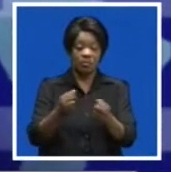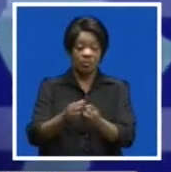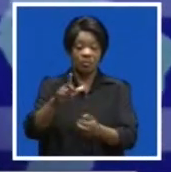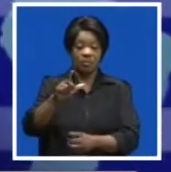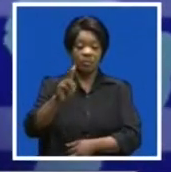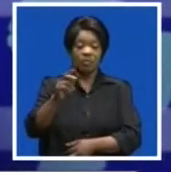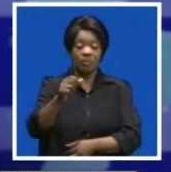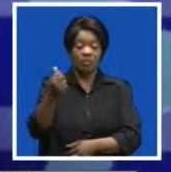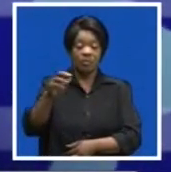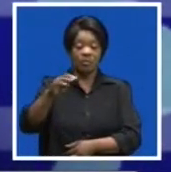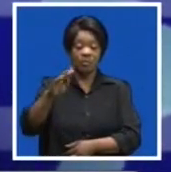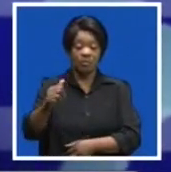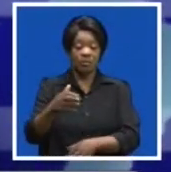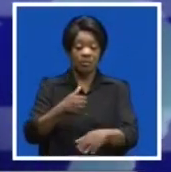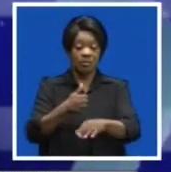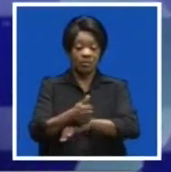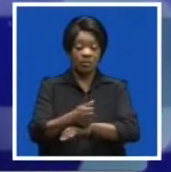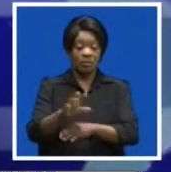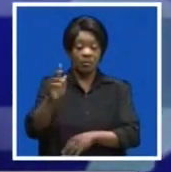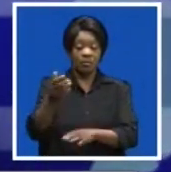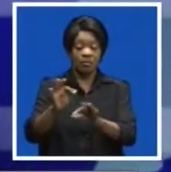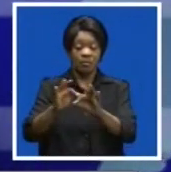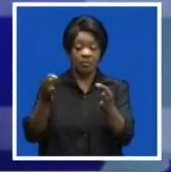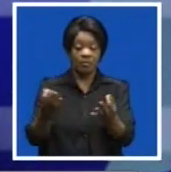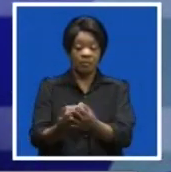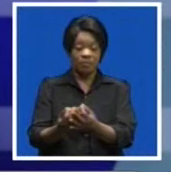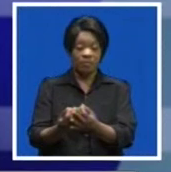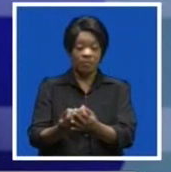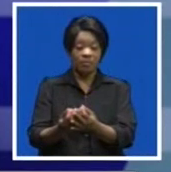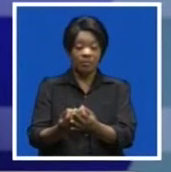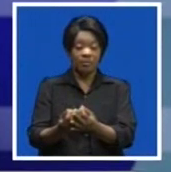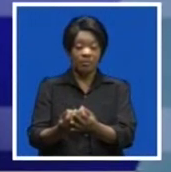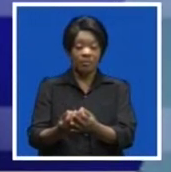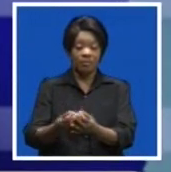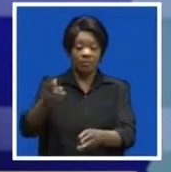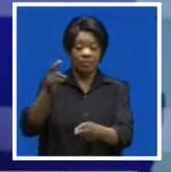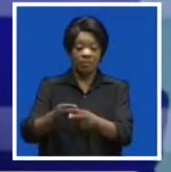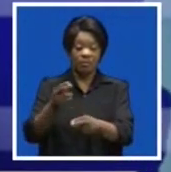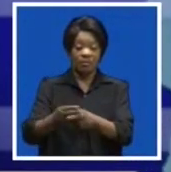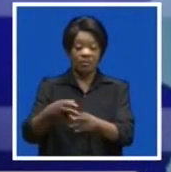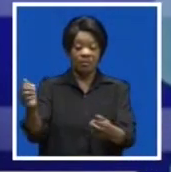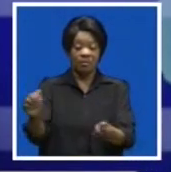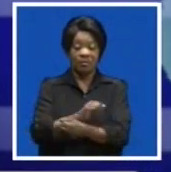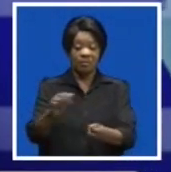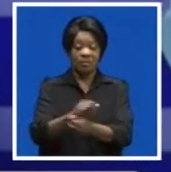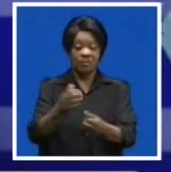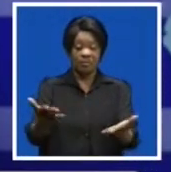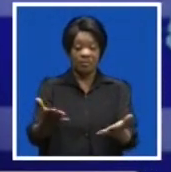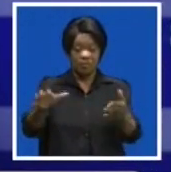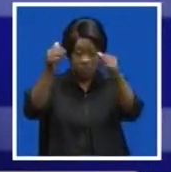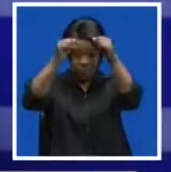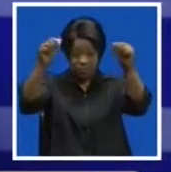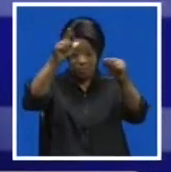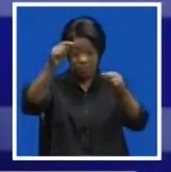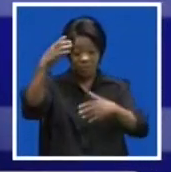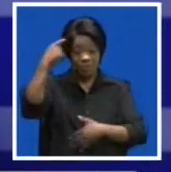Lusambo says accusations linking the first family are false and merely meant to tarnish the image of the president and government.